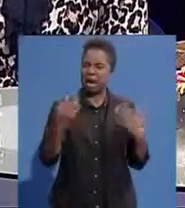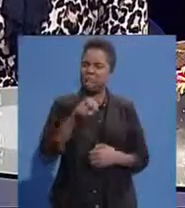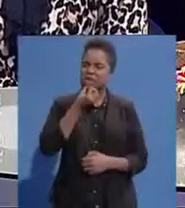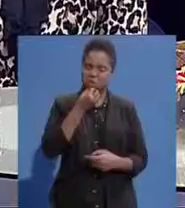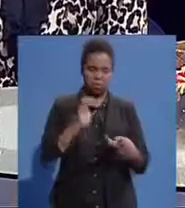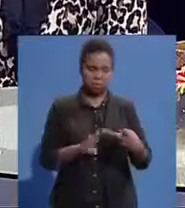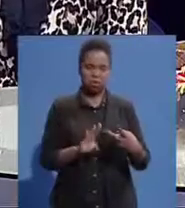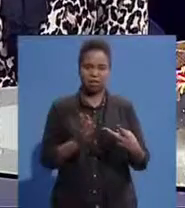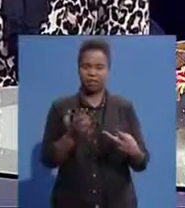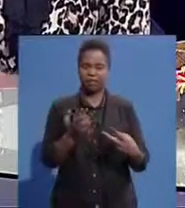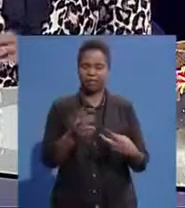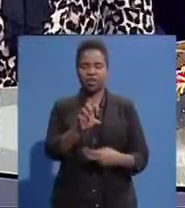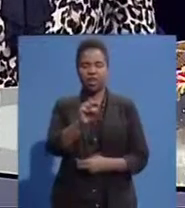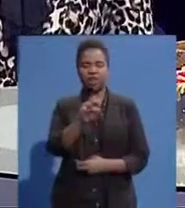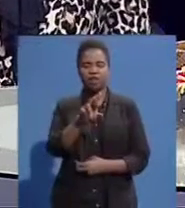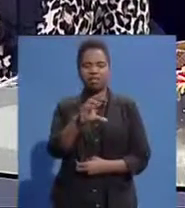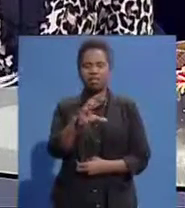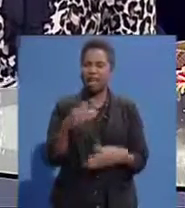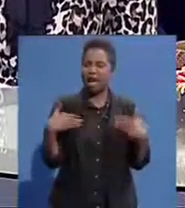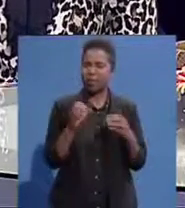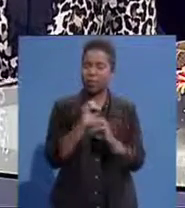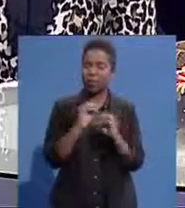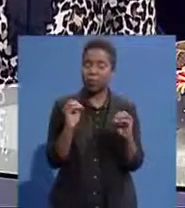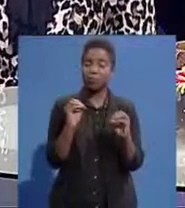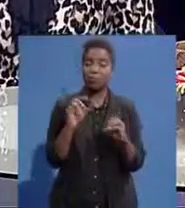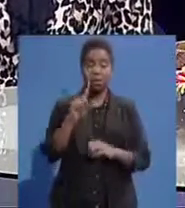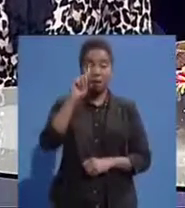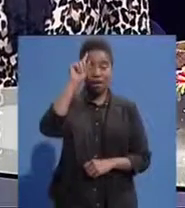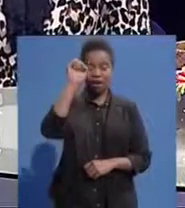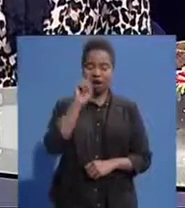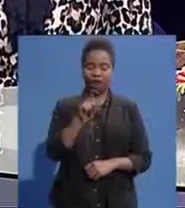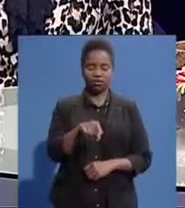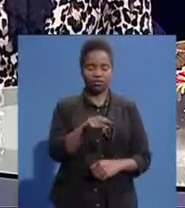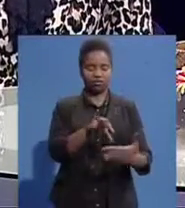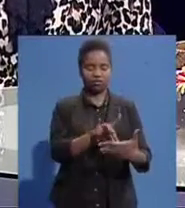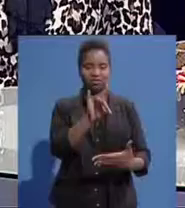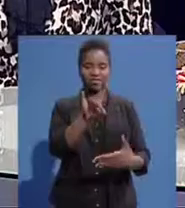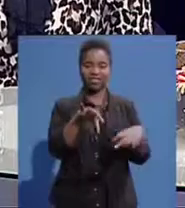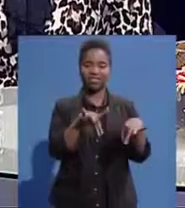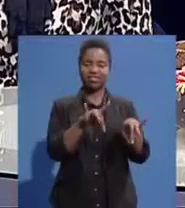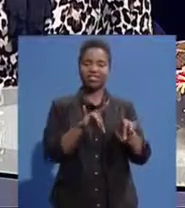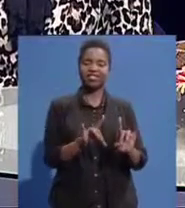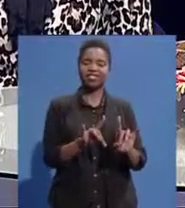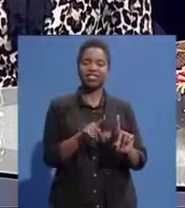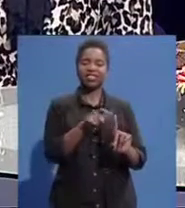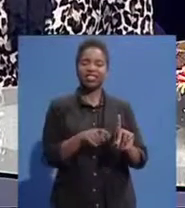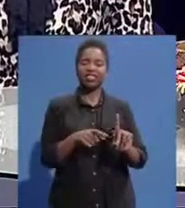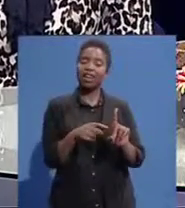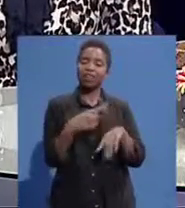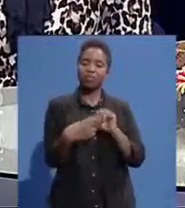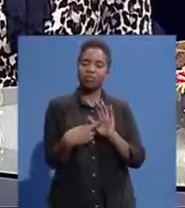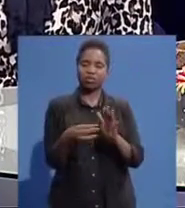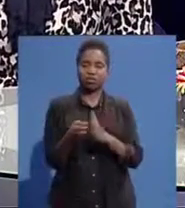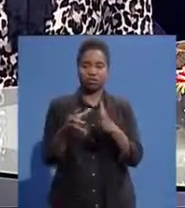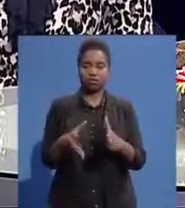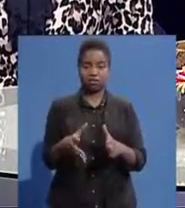power held by the SRC. And during this election, the majority of students voted to boycott unless their demands